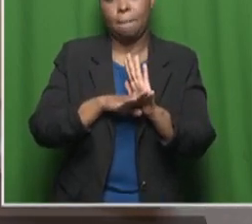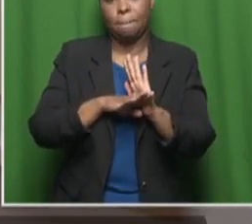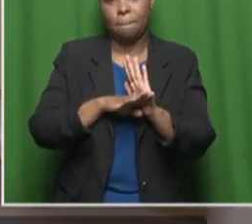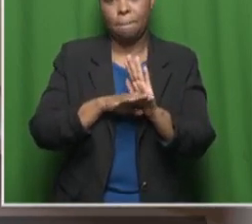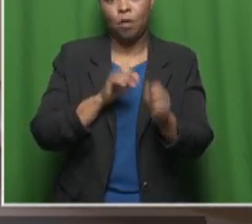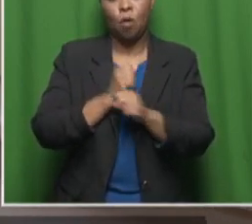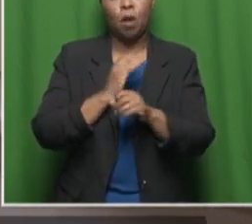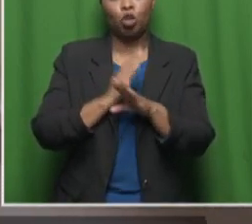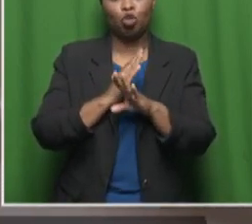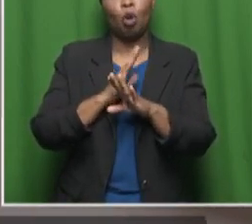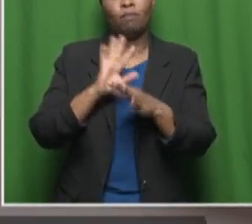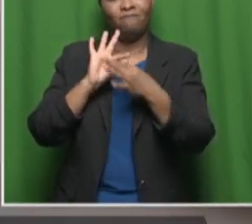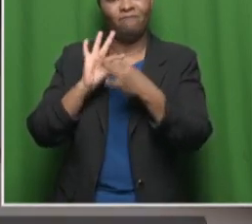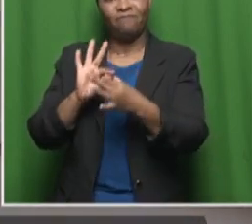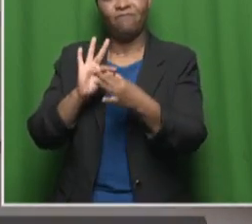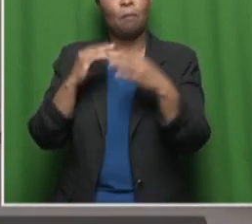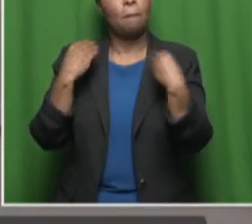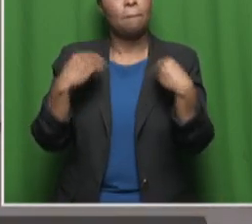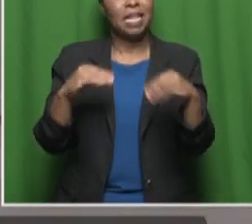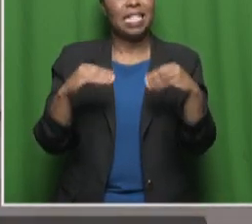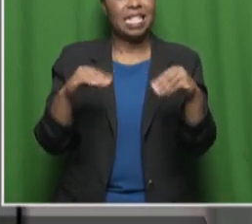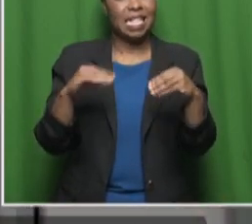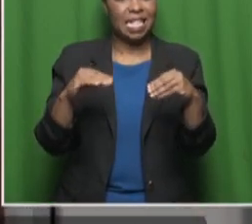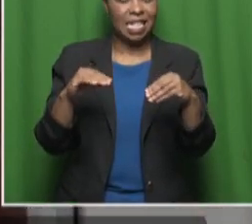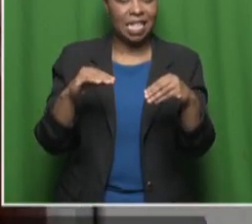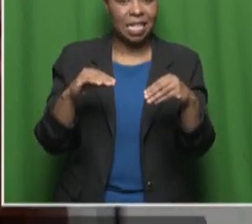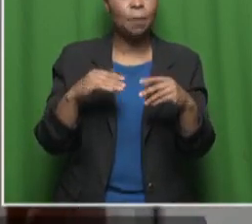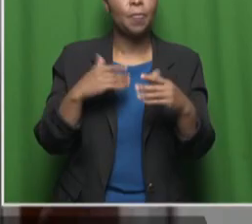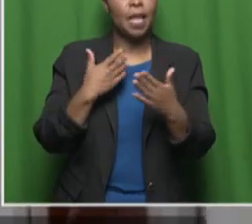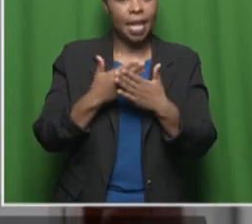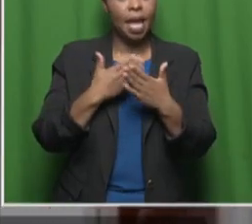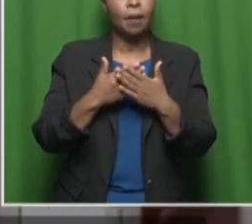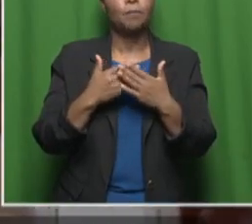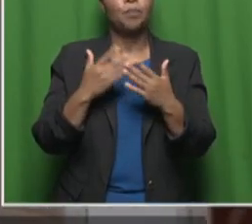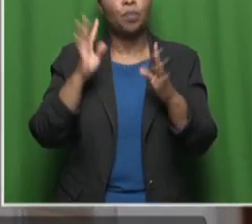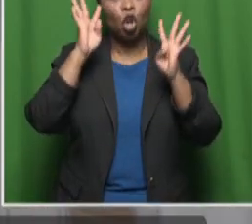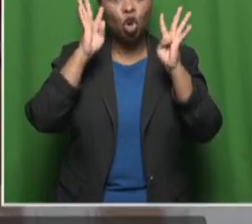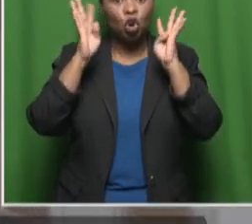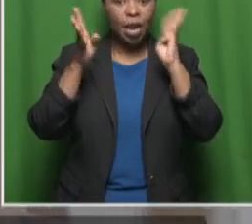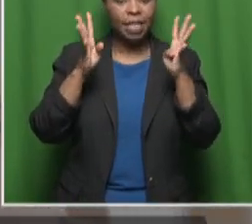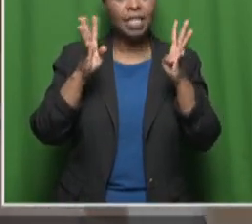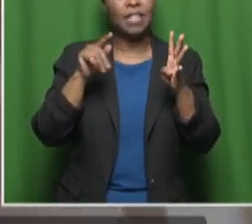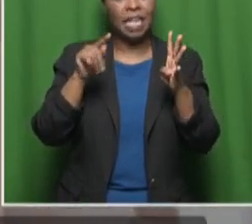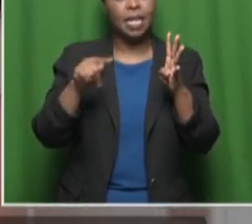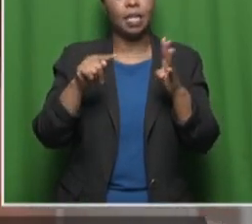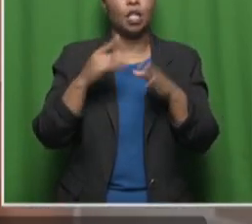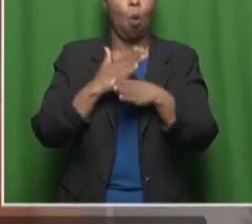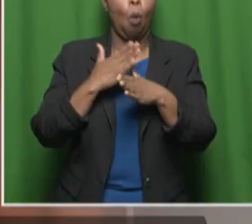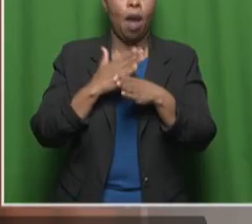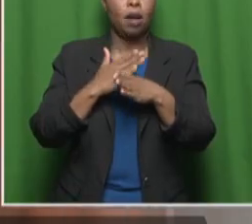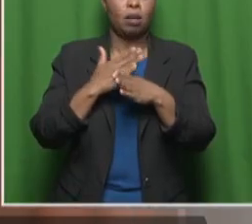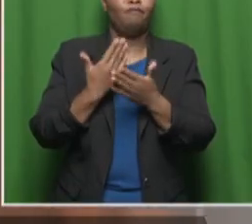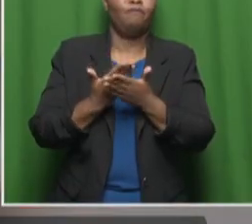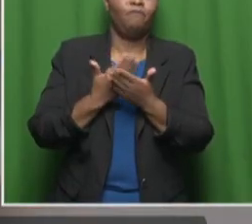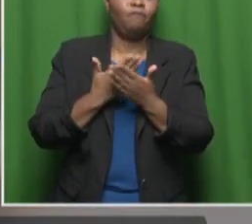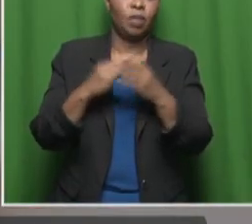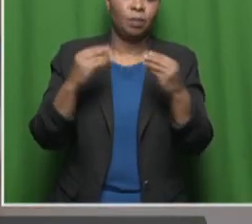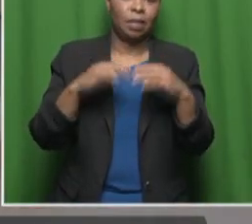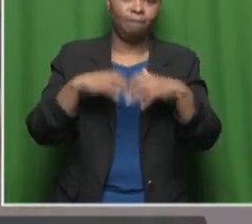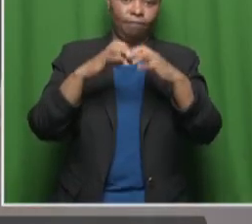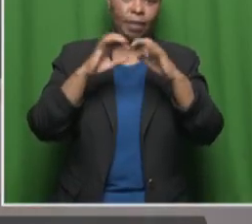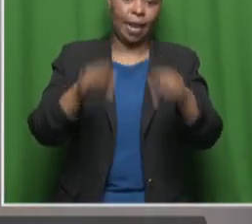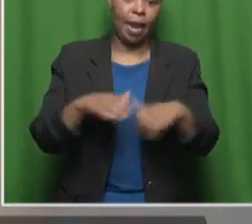commercialize their art, to monetize their work, so that we really make arts, culture and creativity a viable career. Thank you for those opening remarks. Speaking